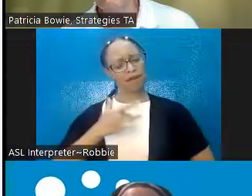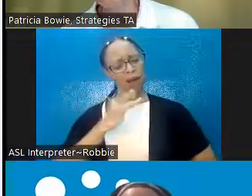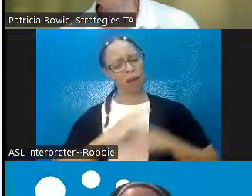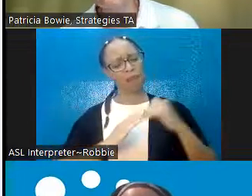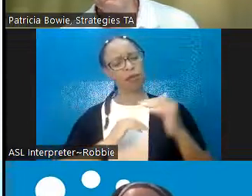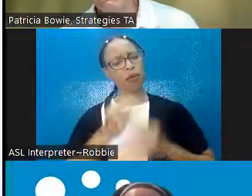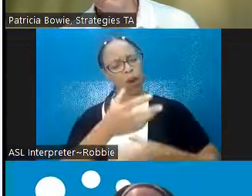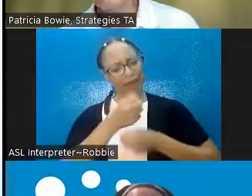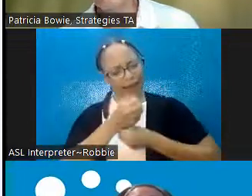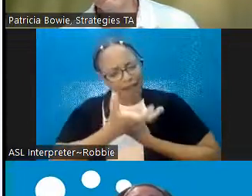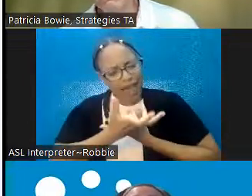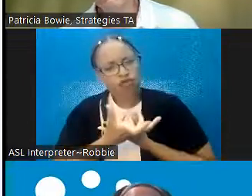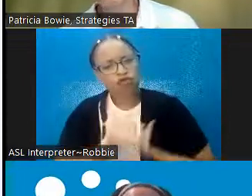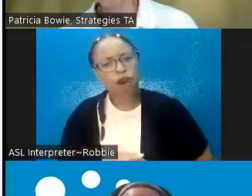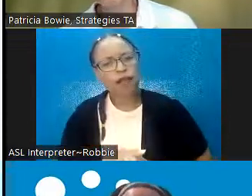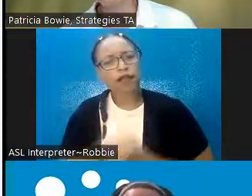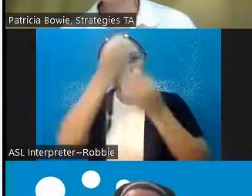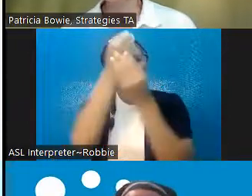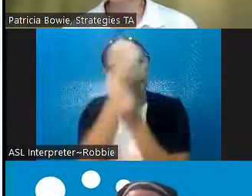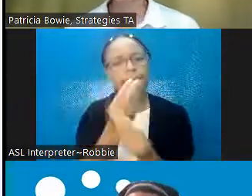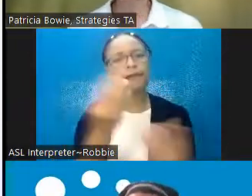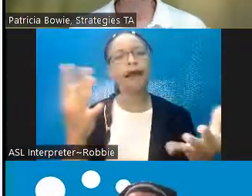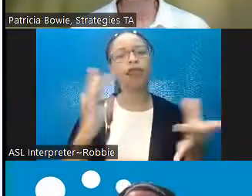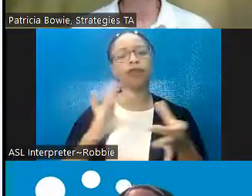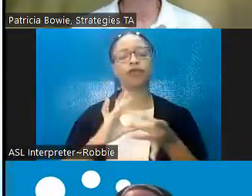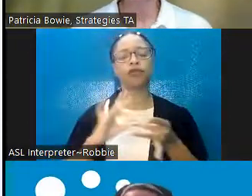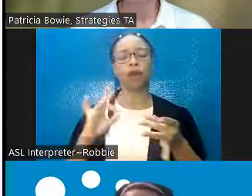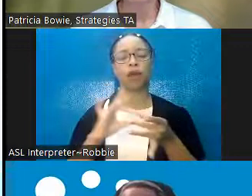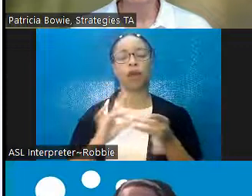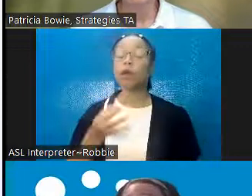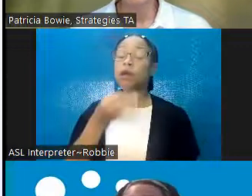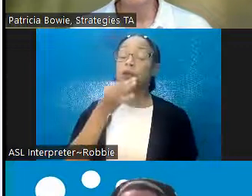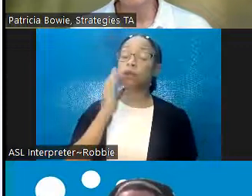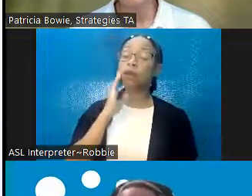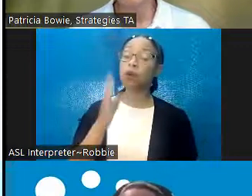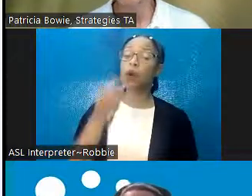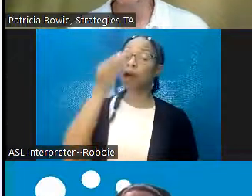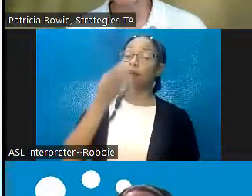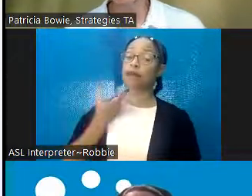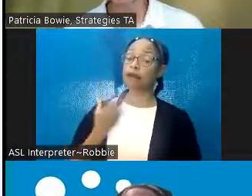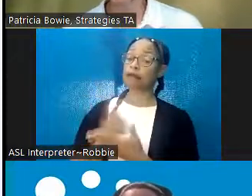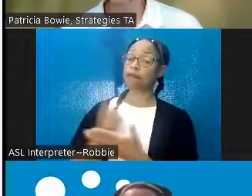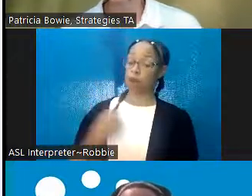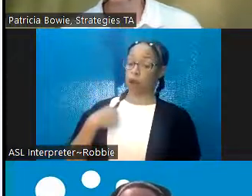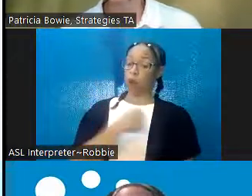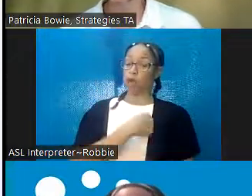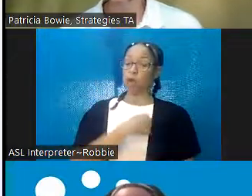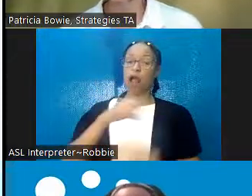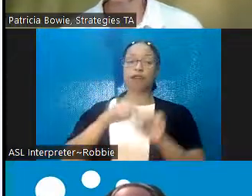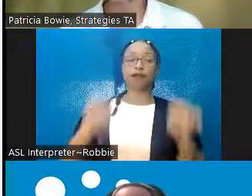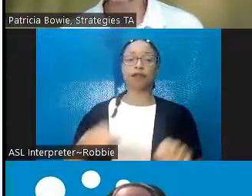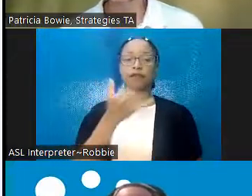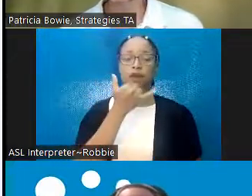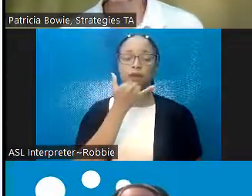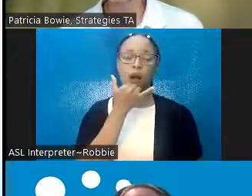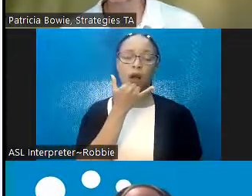trust, and so that they can tell their stories. Because eventually they're going to tell us something that we did wrong, we the system, and we have to be prepared